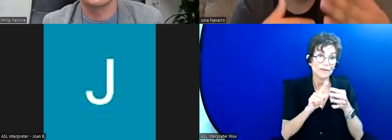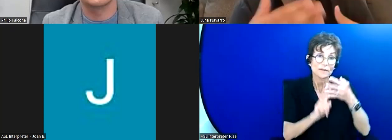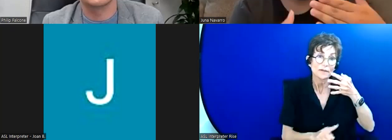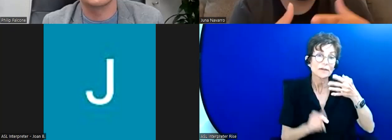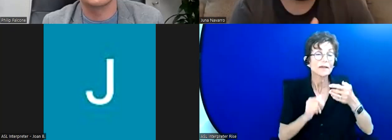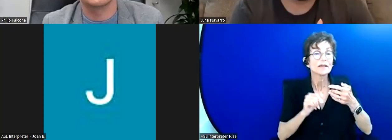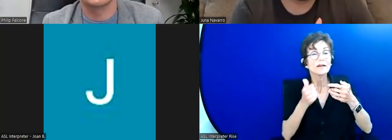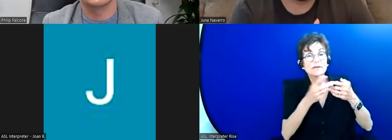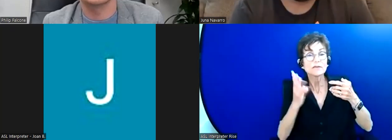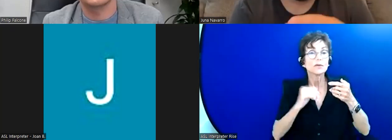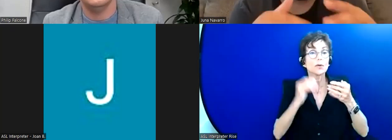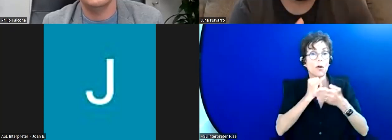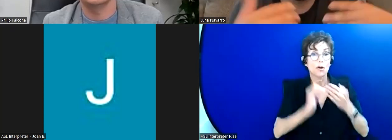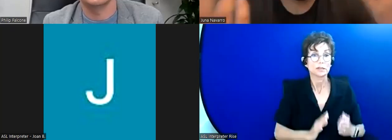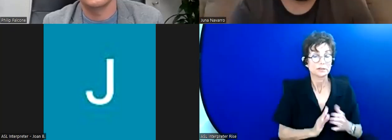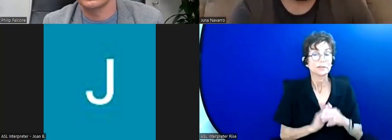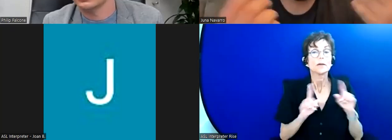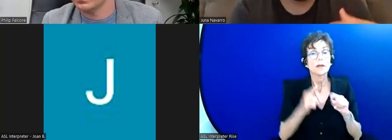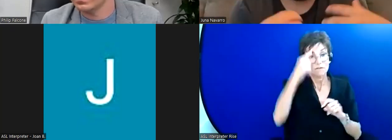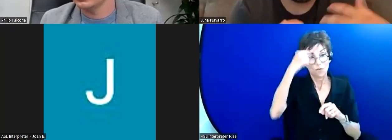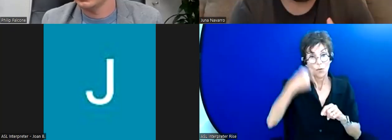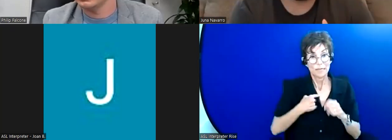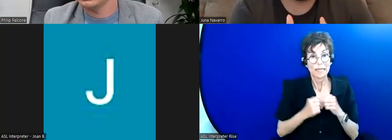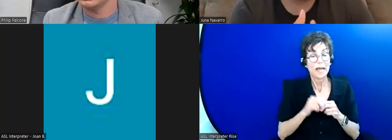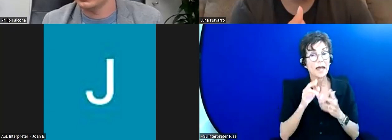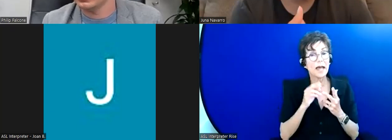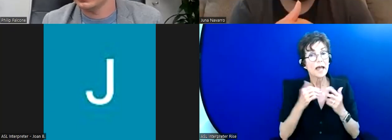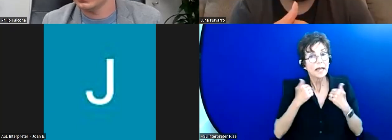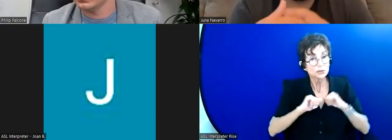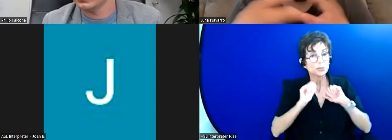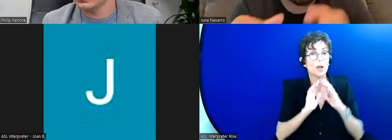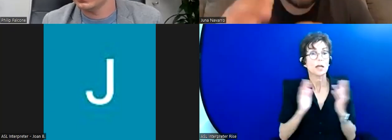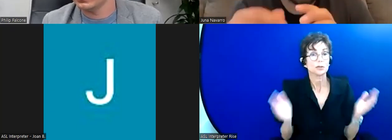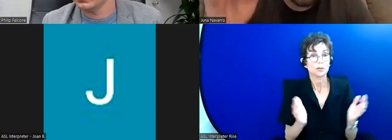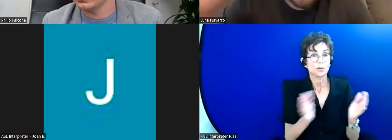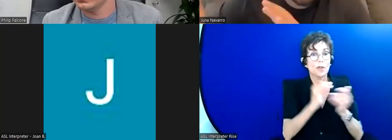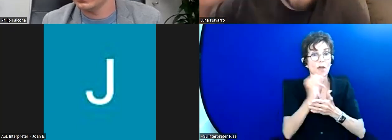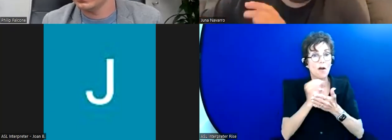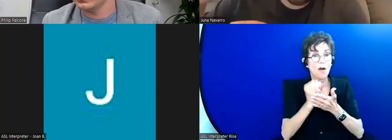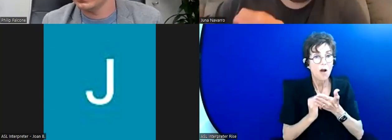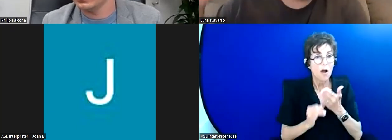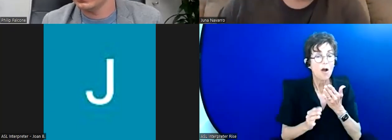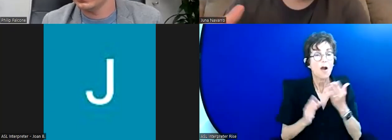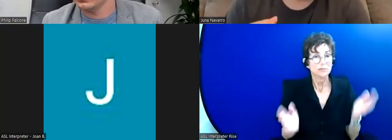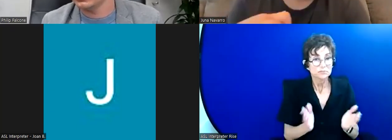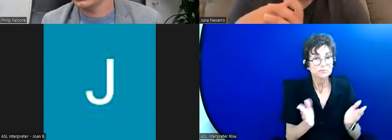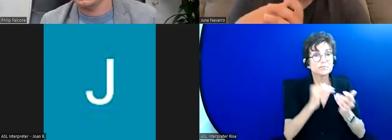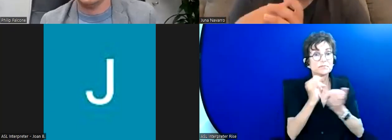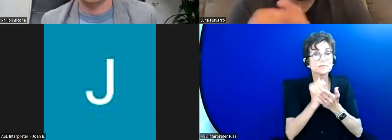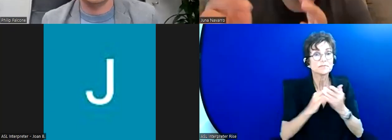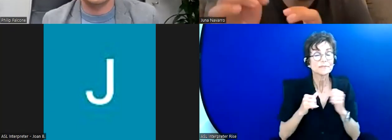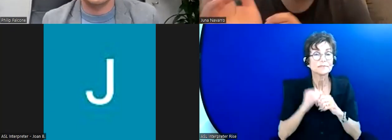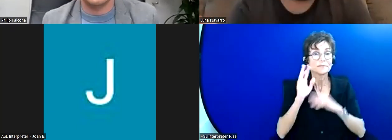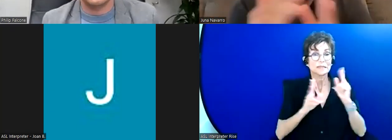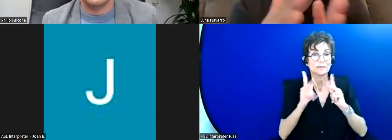seeing how to cultivate the art scene locally in my region. And very rarely am I like competing or applying.